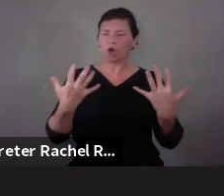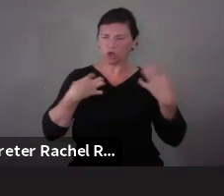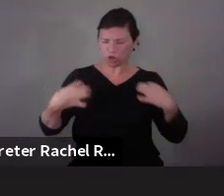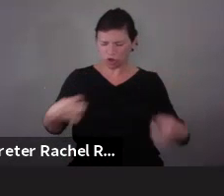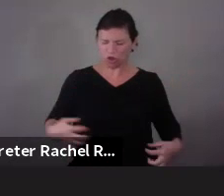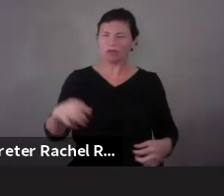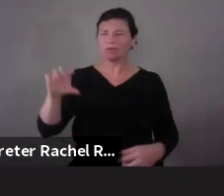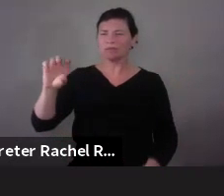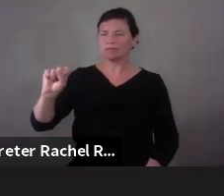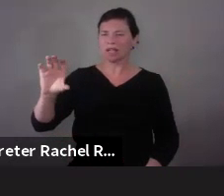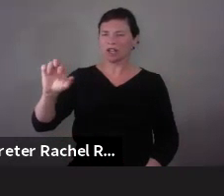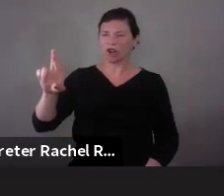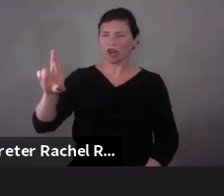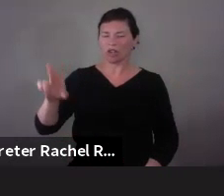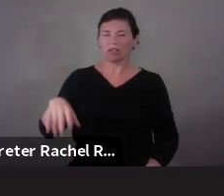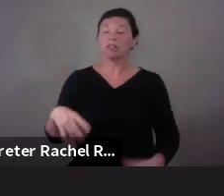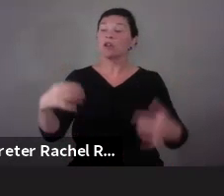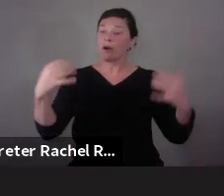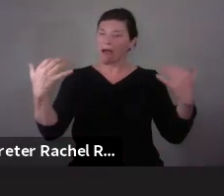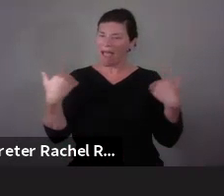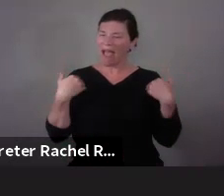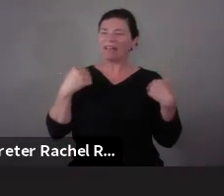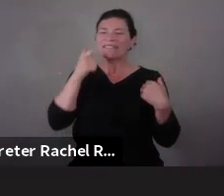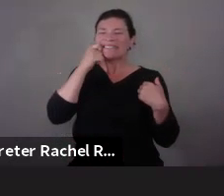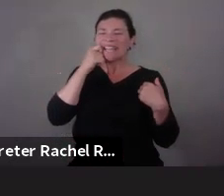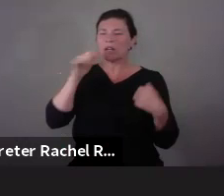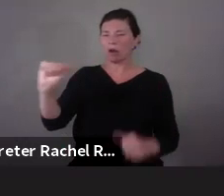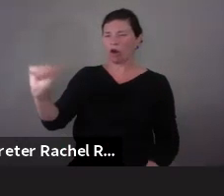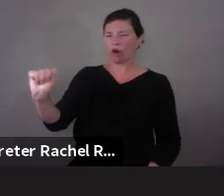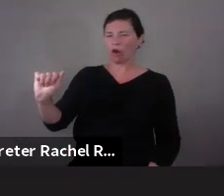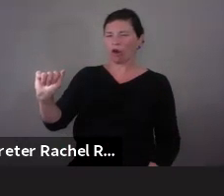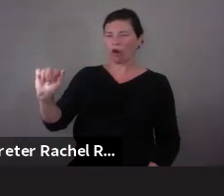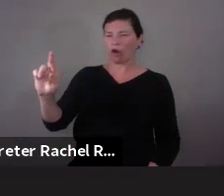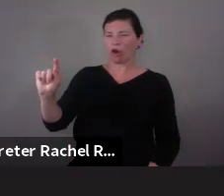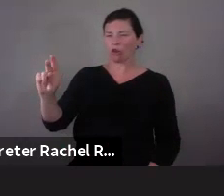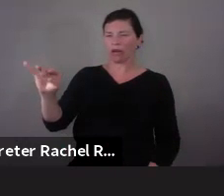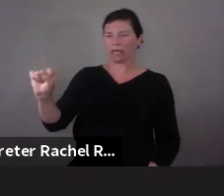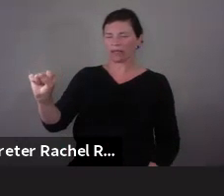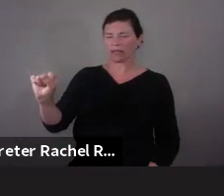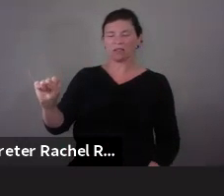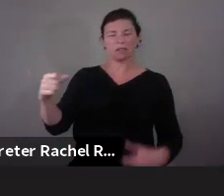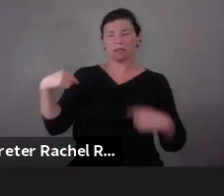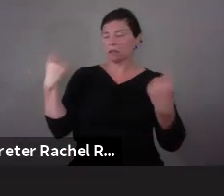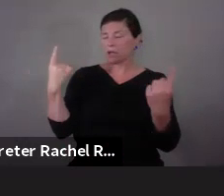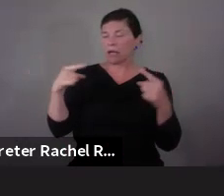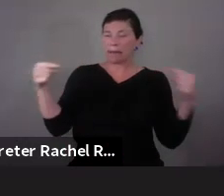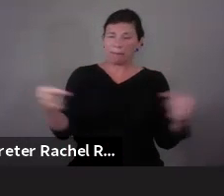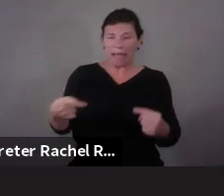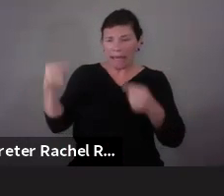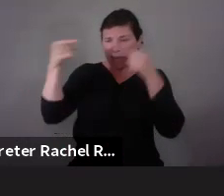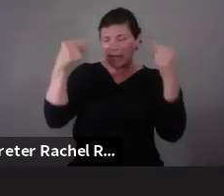gives me a skin arthritis. So there's pain and surgeries involved with that too that